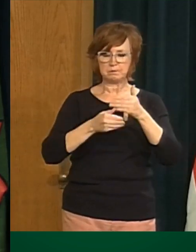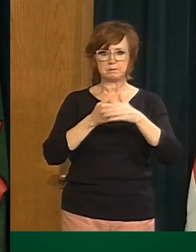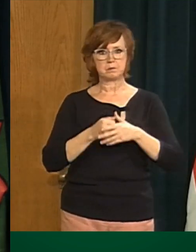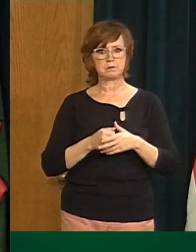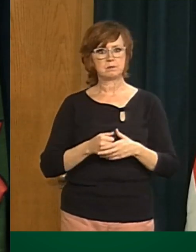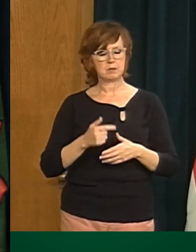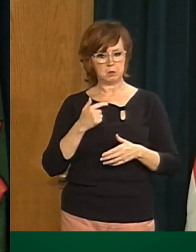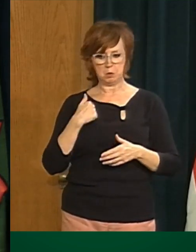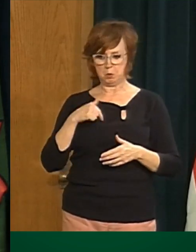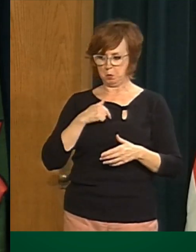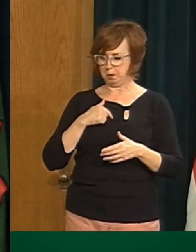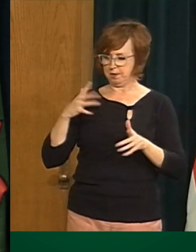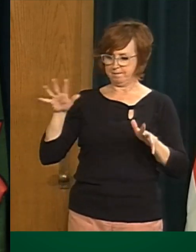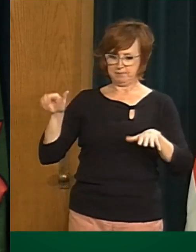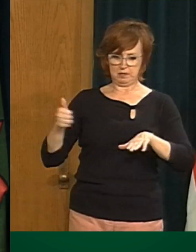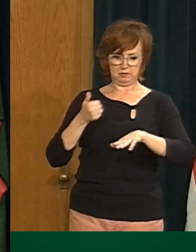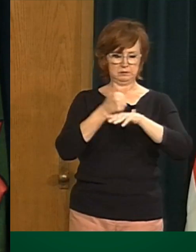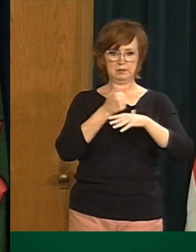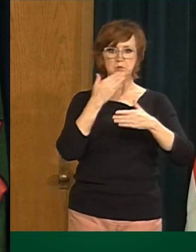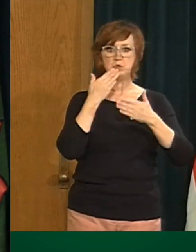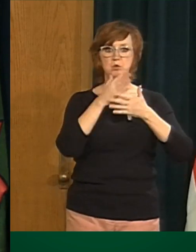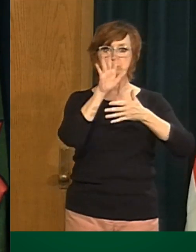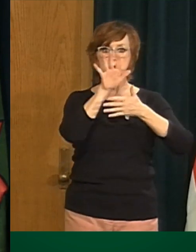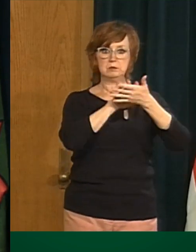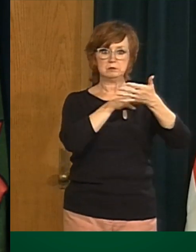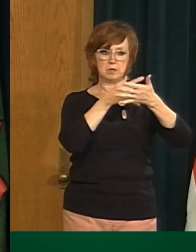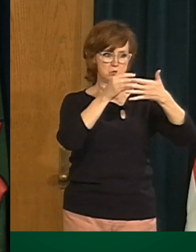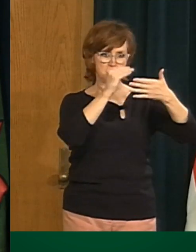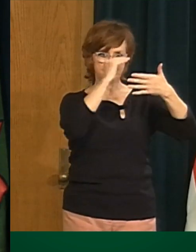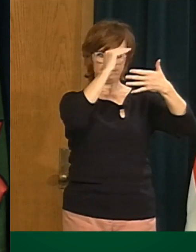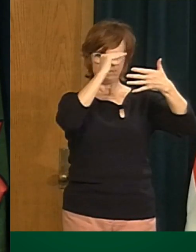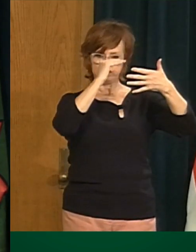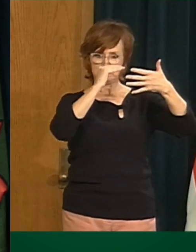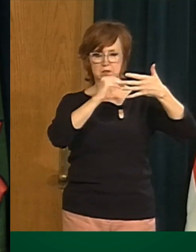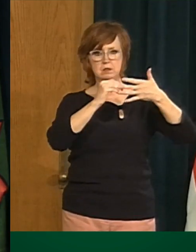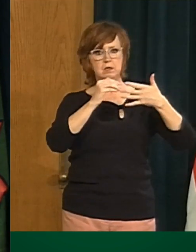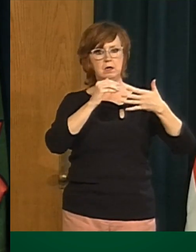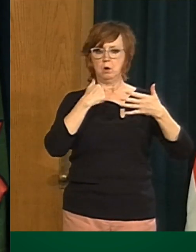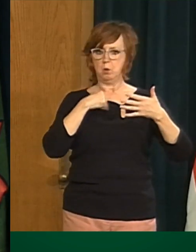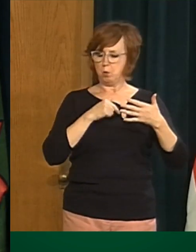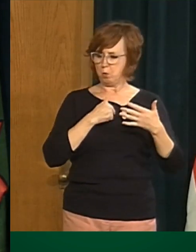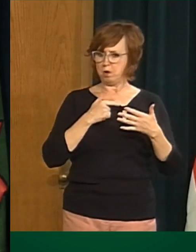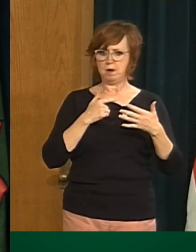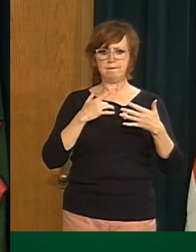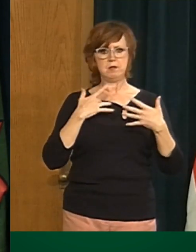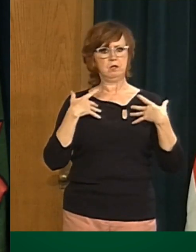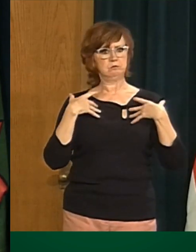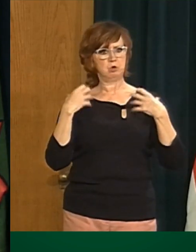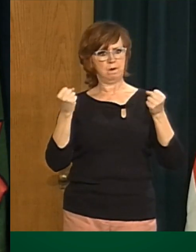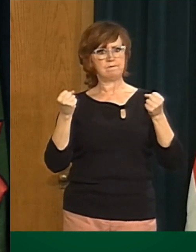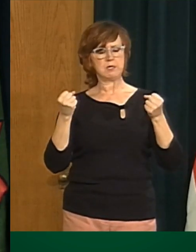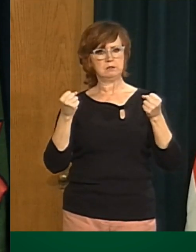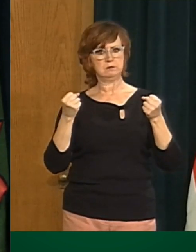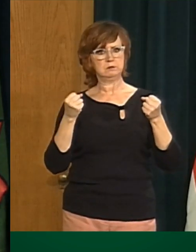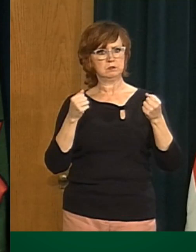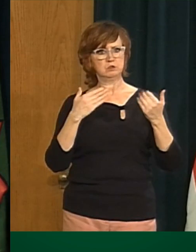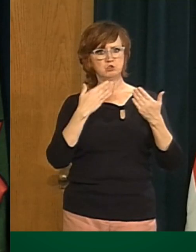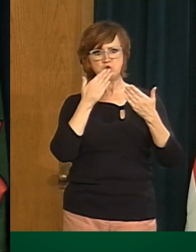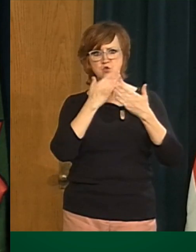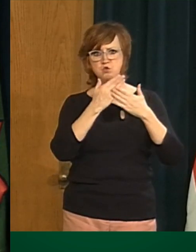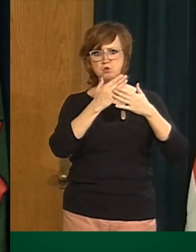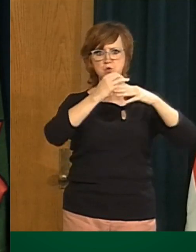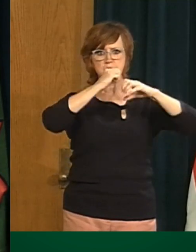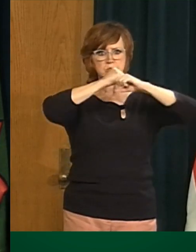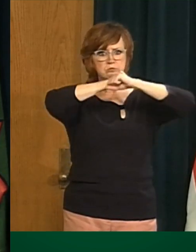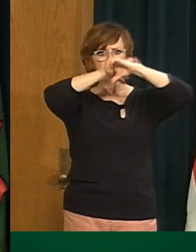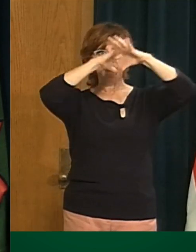very methodical and practical approach. It was one of the first plans that were put forward in this nation. We're being as aggressive as